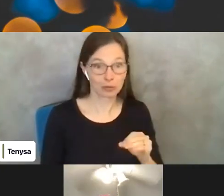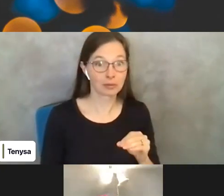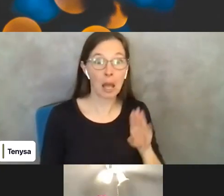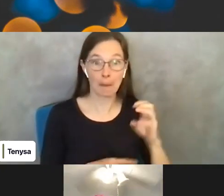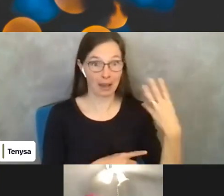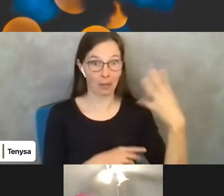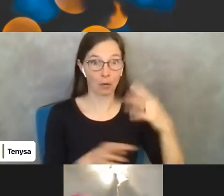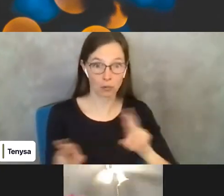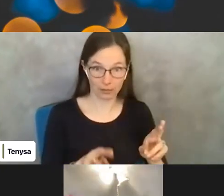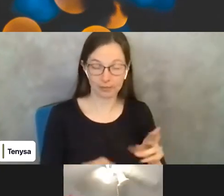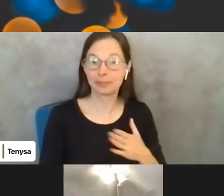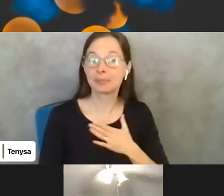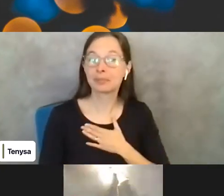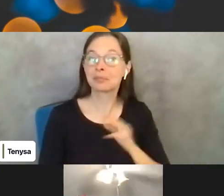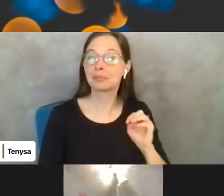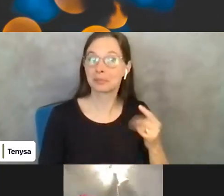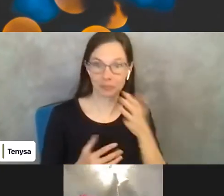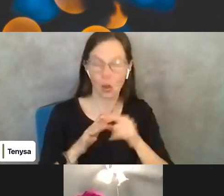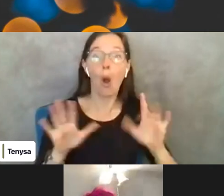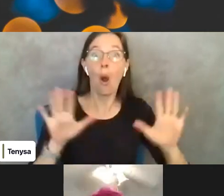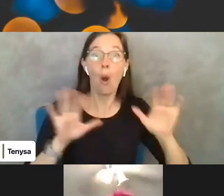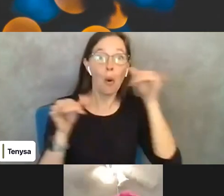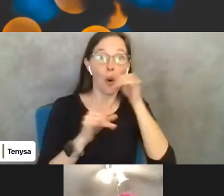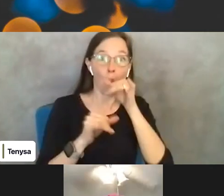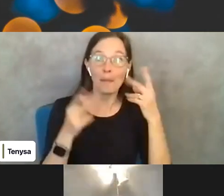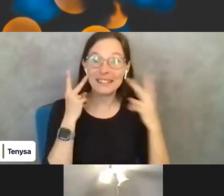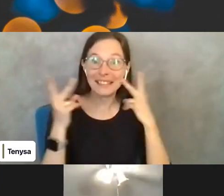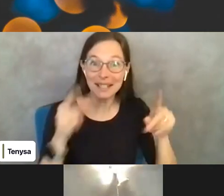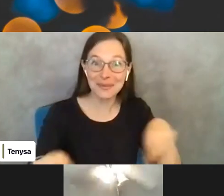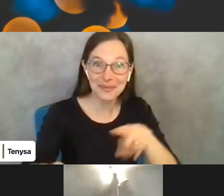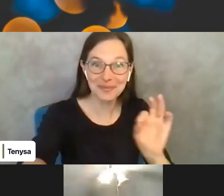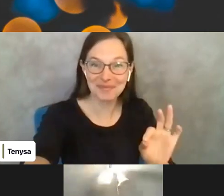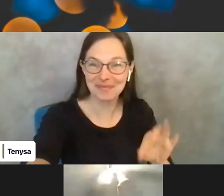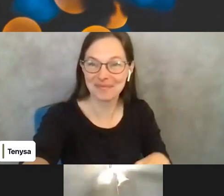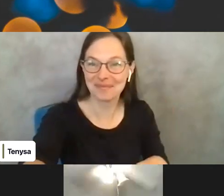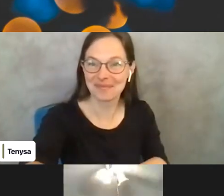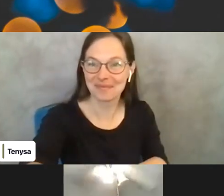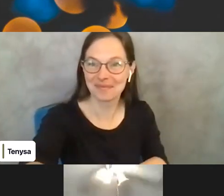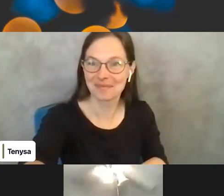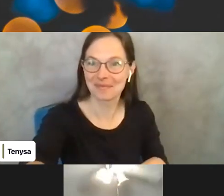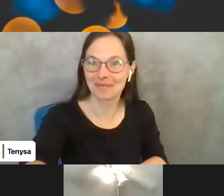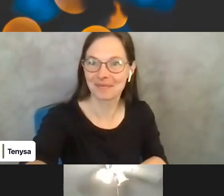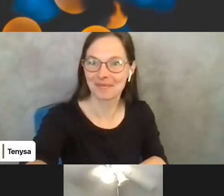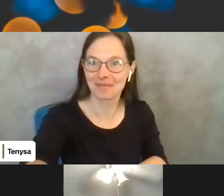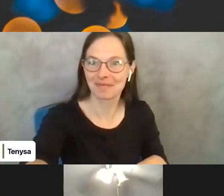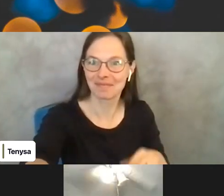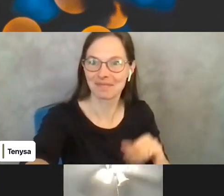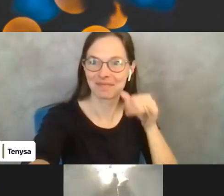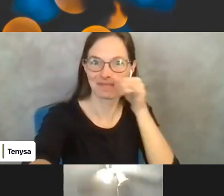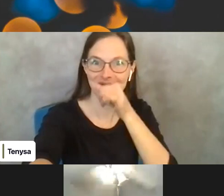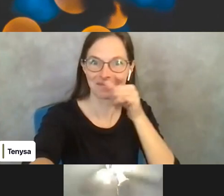ready. My mod is now going to start. Oh my goodness, I'm already seeing people. There's just shenanigans already happening down